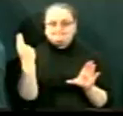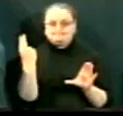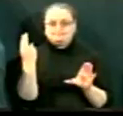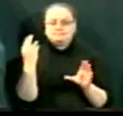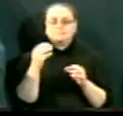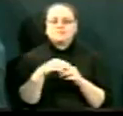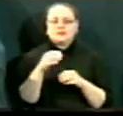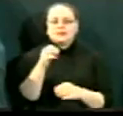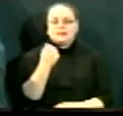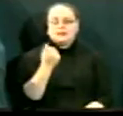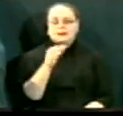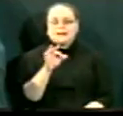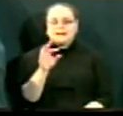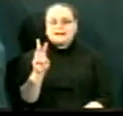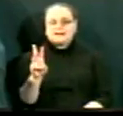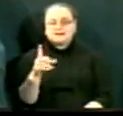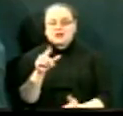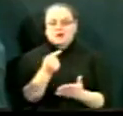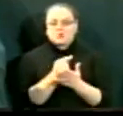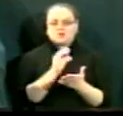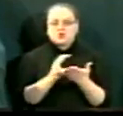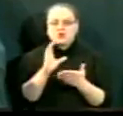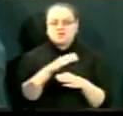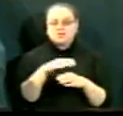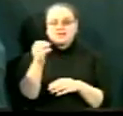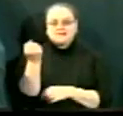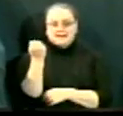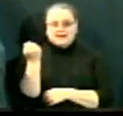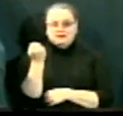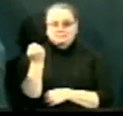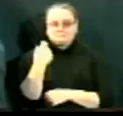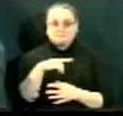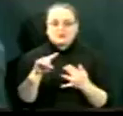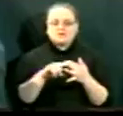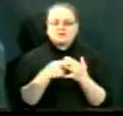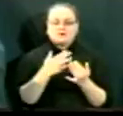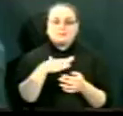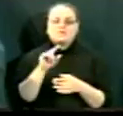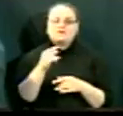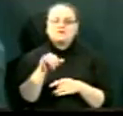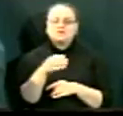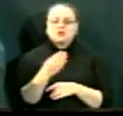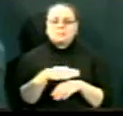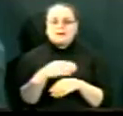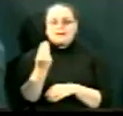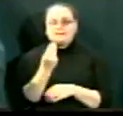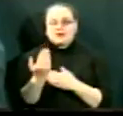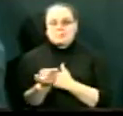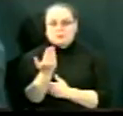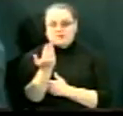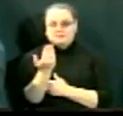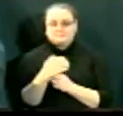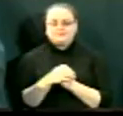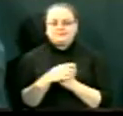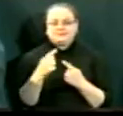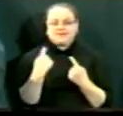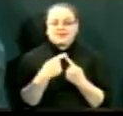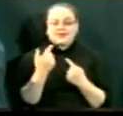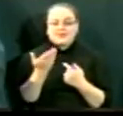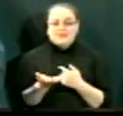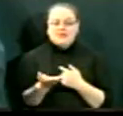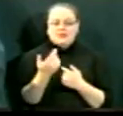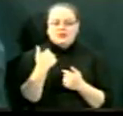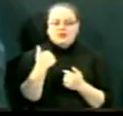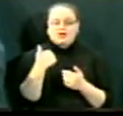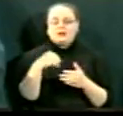In 1996, I graduated college on a Saturday and started my first job on a Monday morning. Since then, I have been